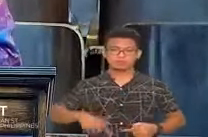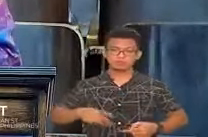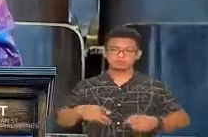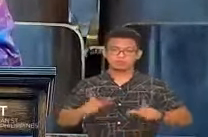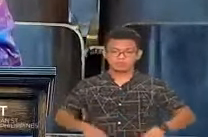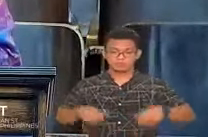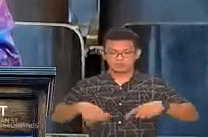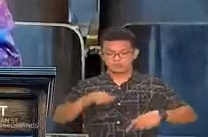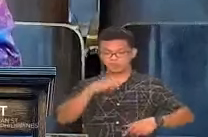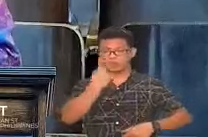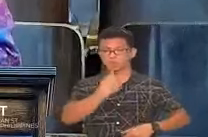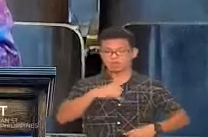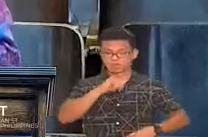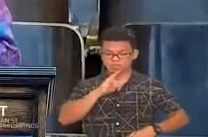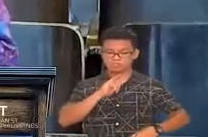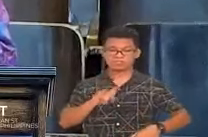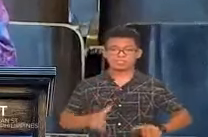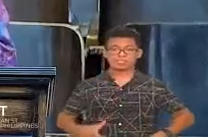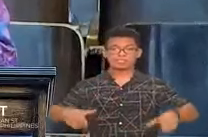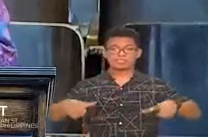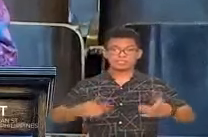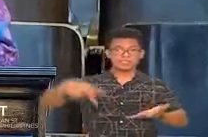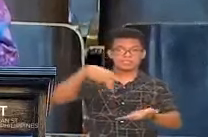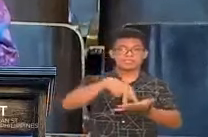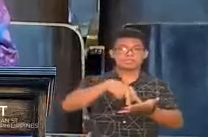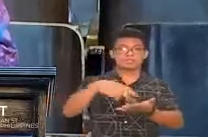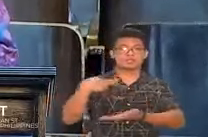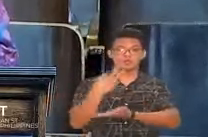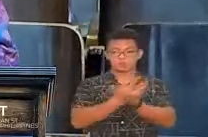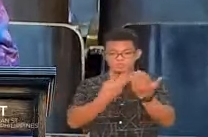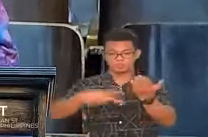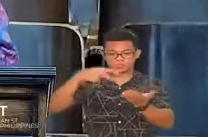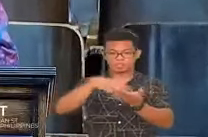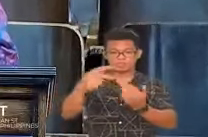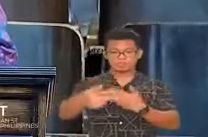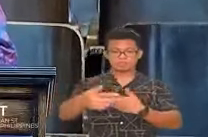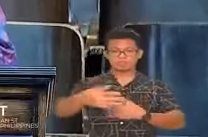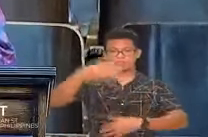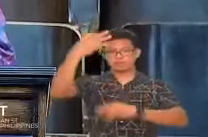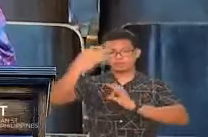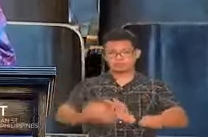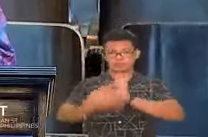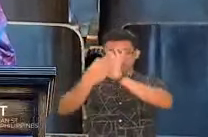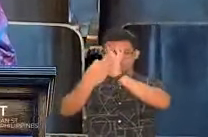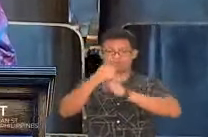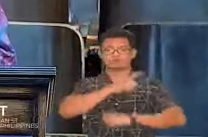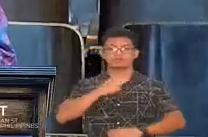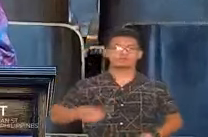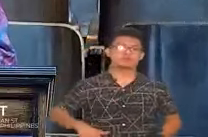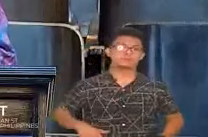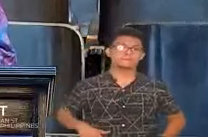Lord liveth before whom I stand. By the way, we stand before the Lord.